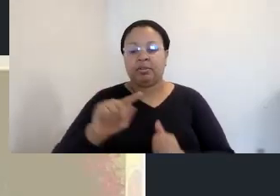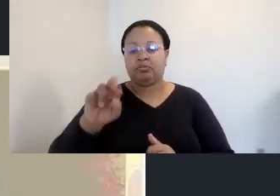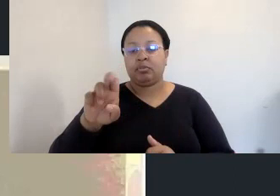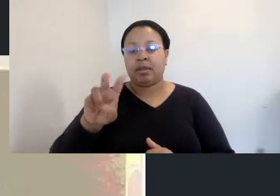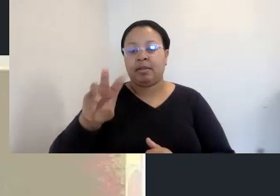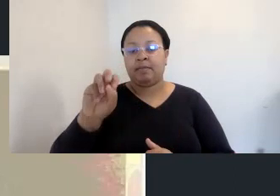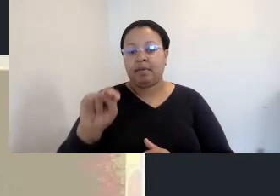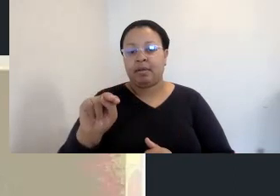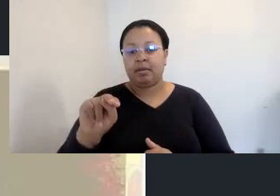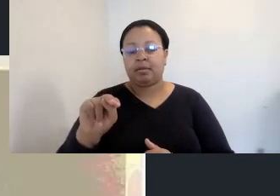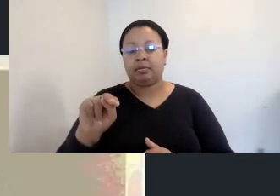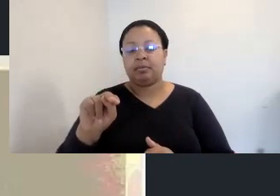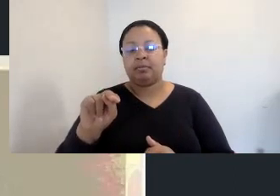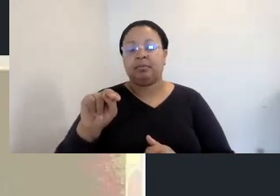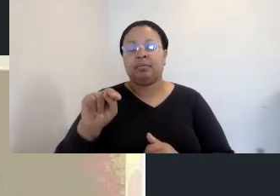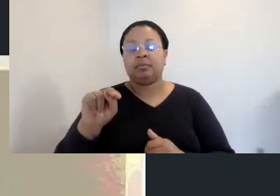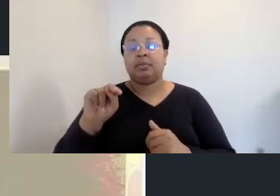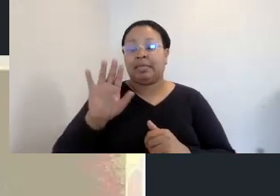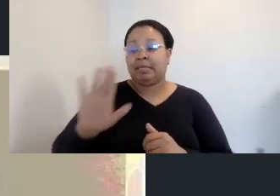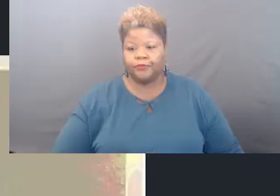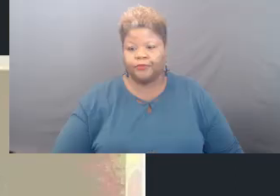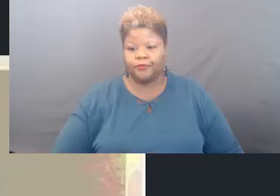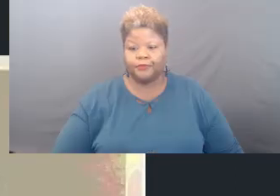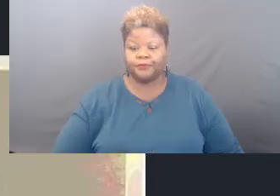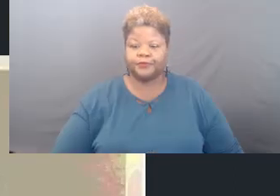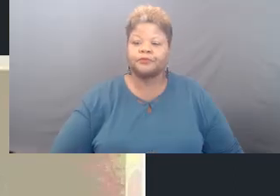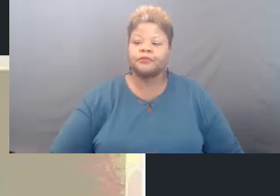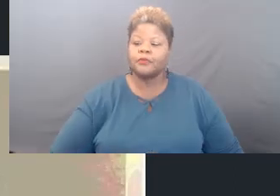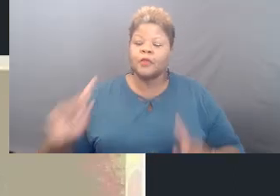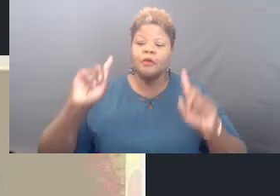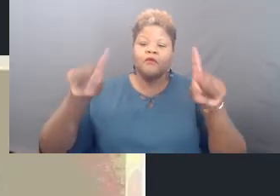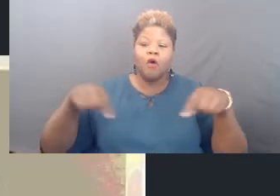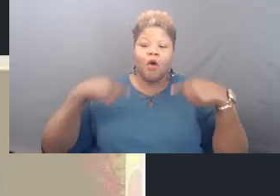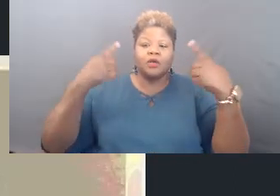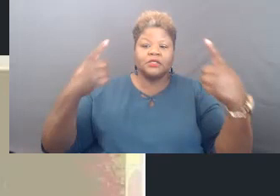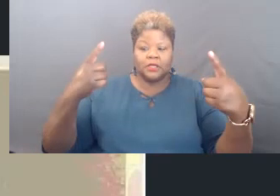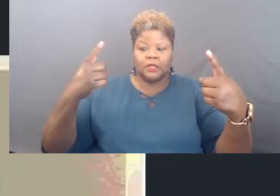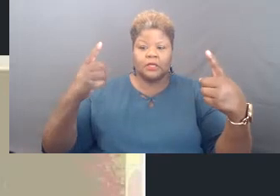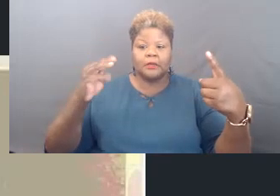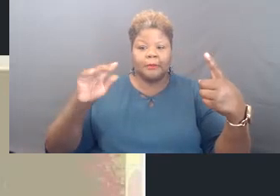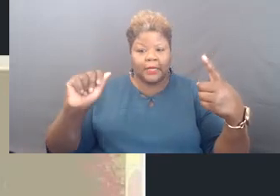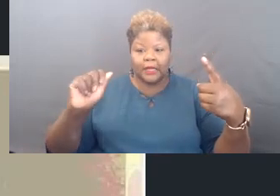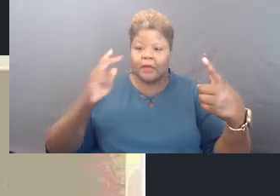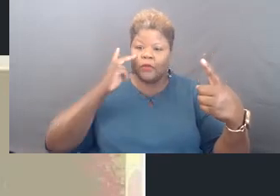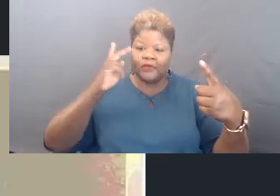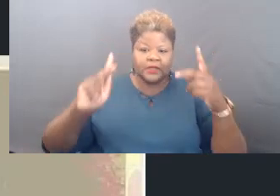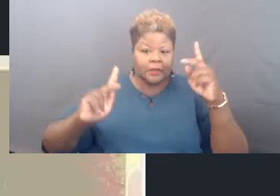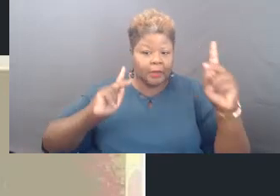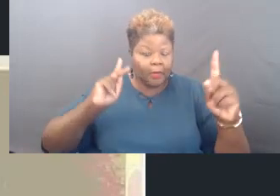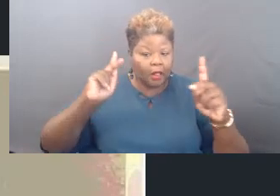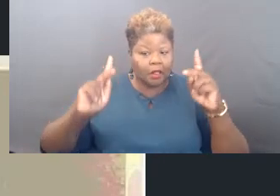So we've all seen the names in the media. We've all seen individuals who have been